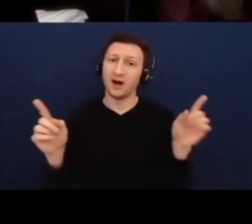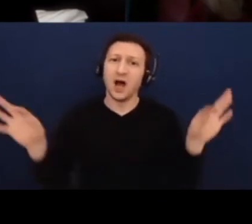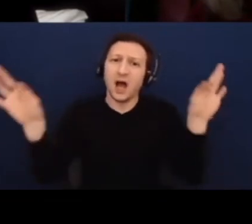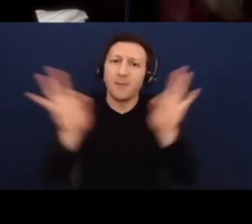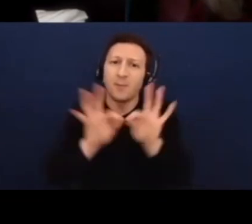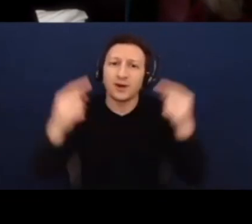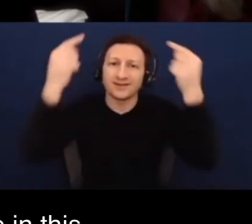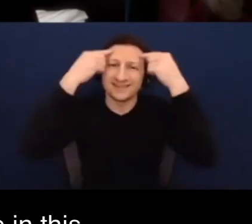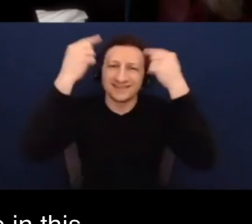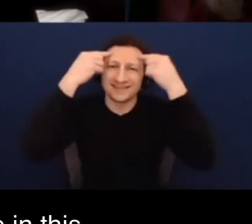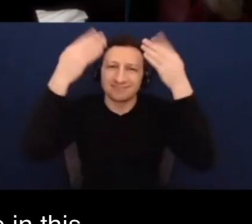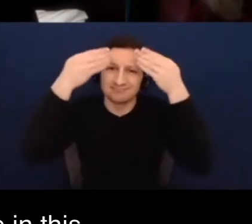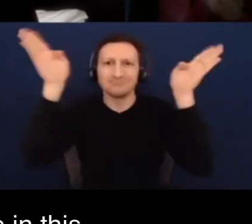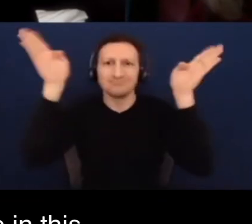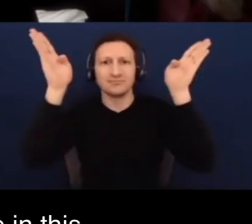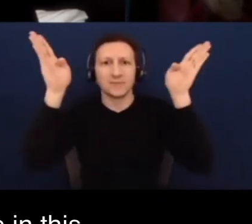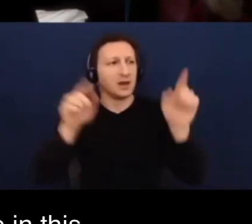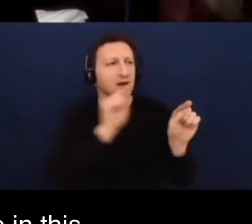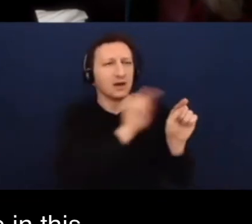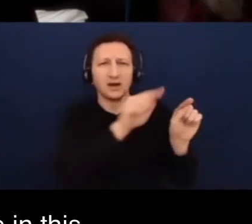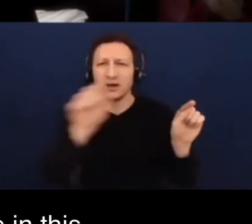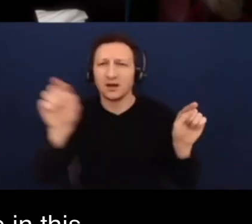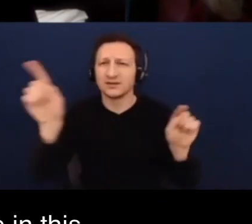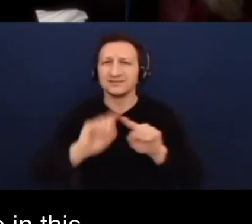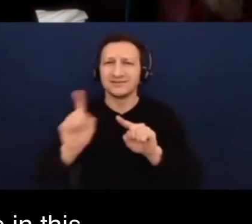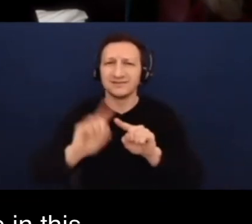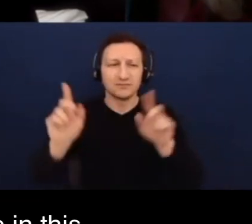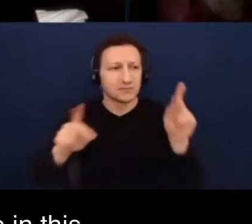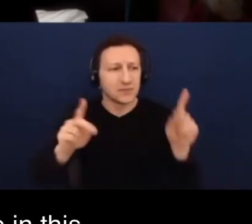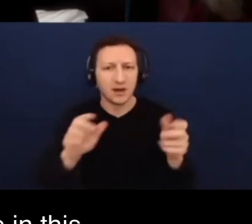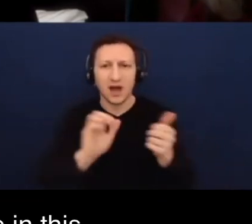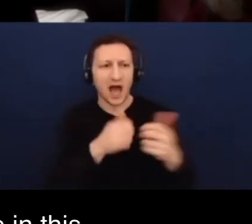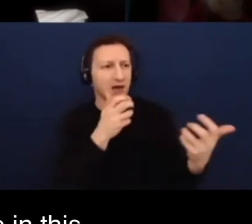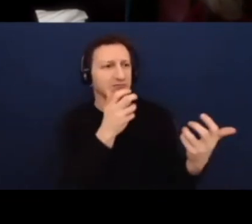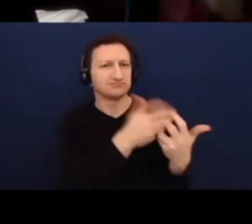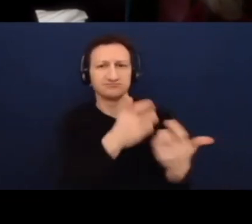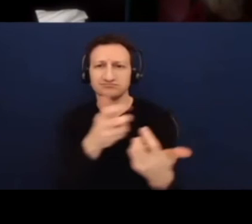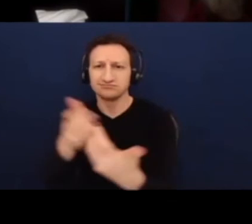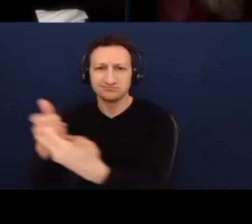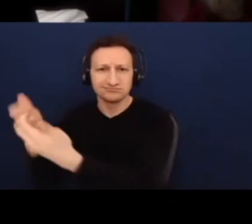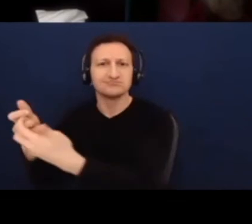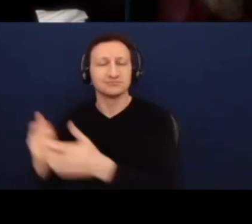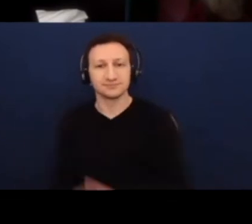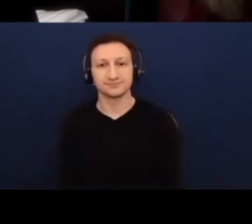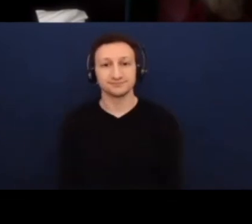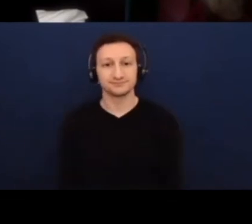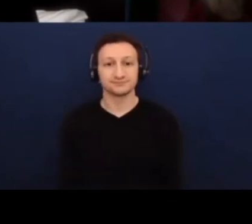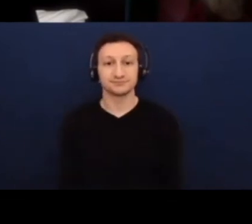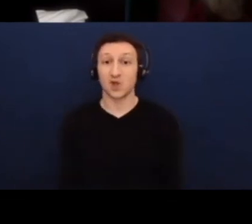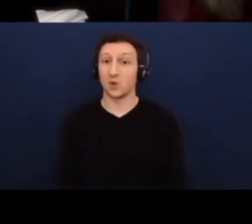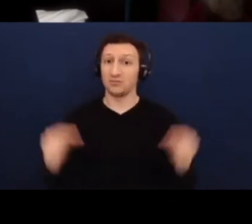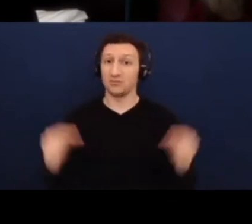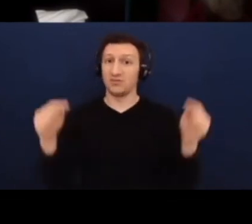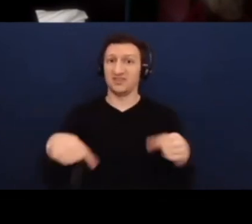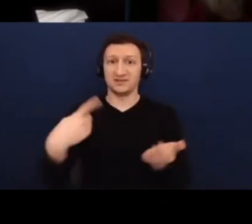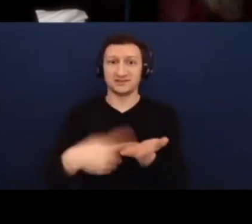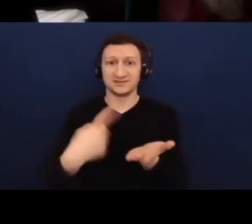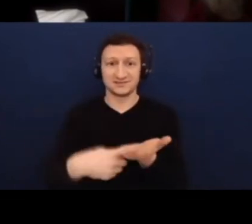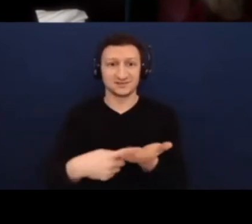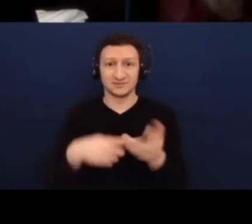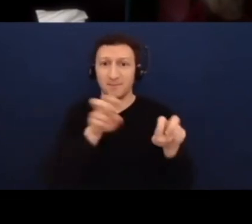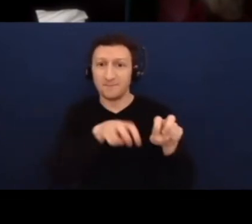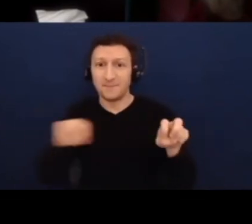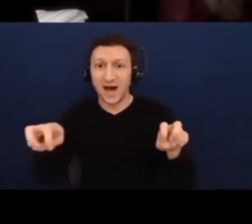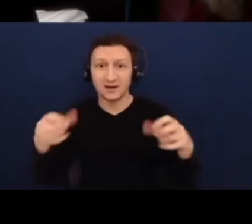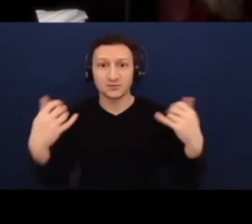everyone's had an opportunity to participate in this, and other people outside that have joined us have hopefully gained